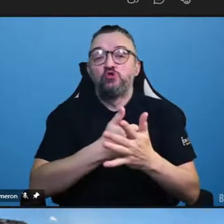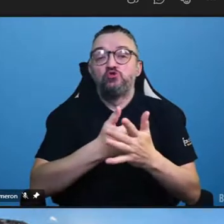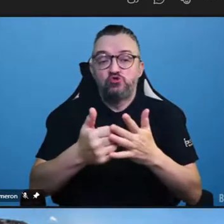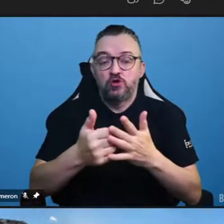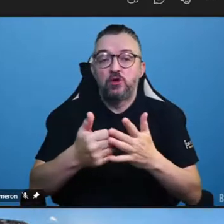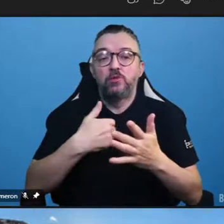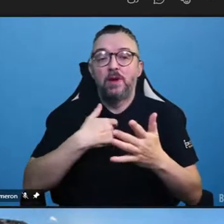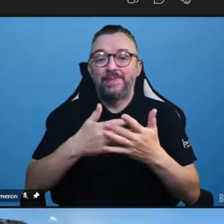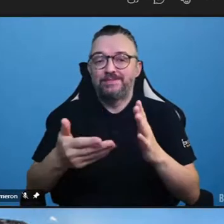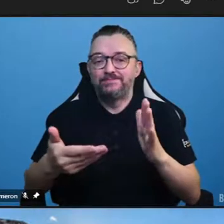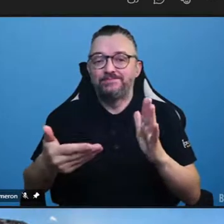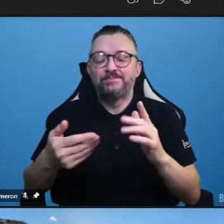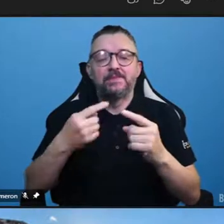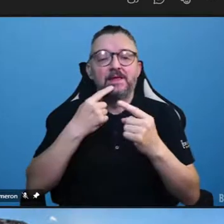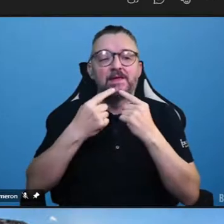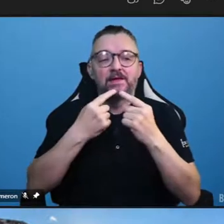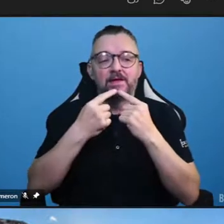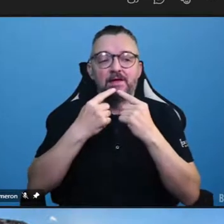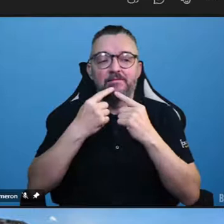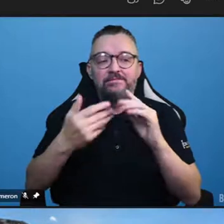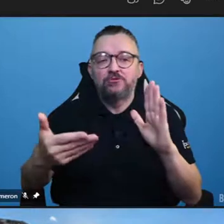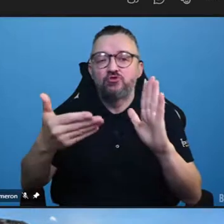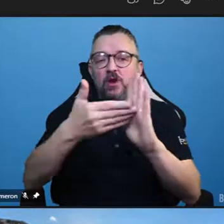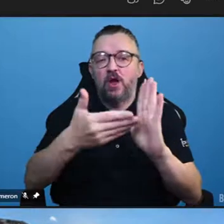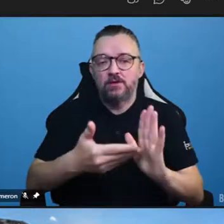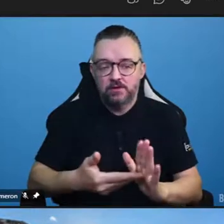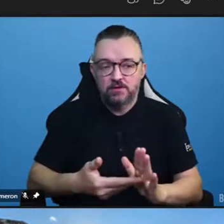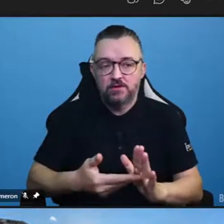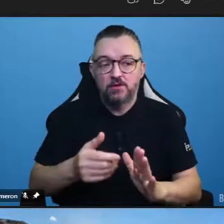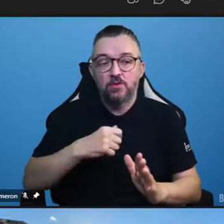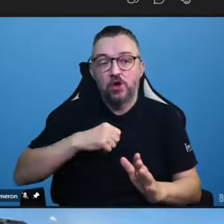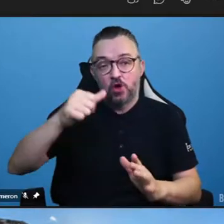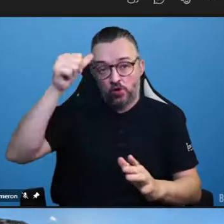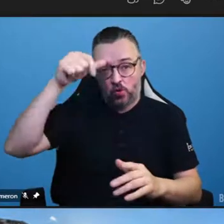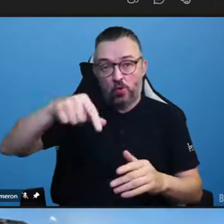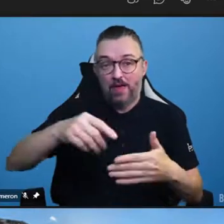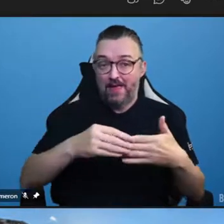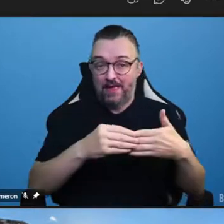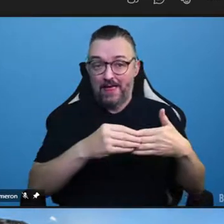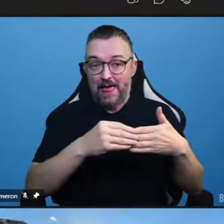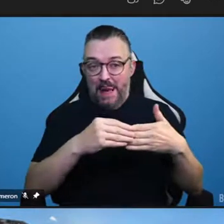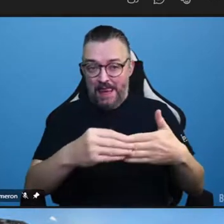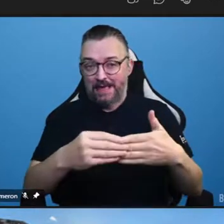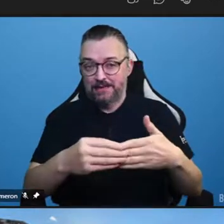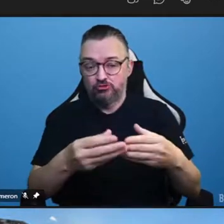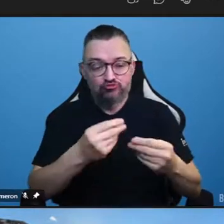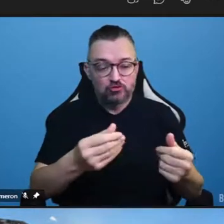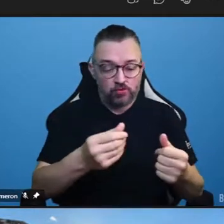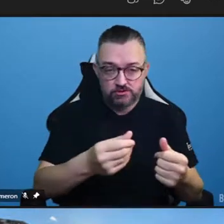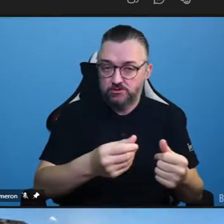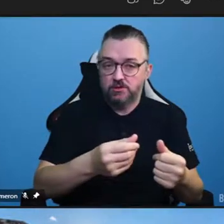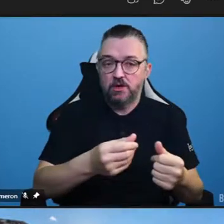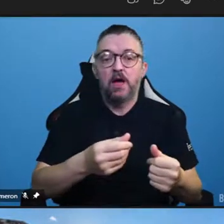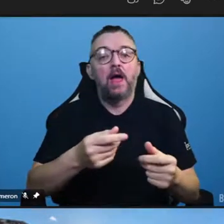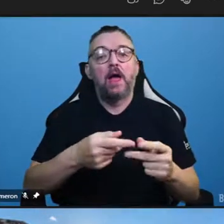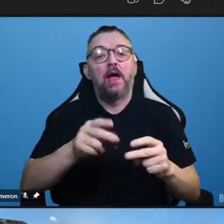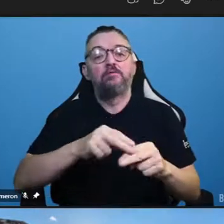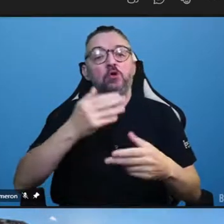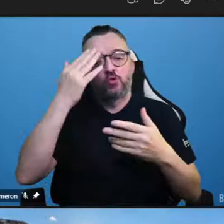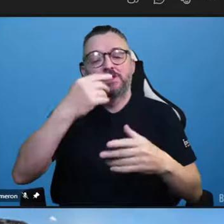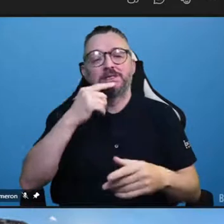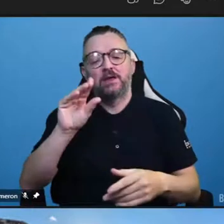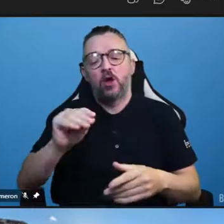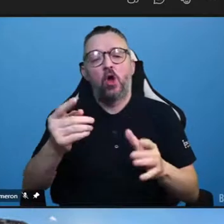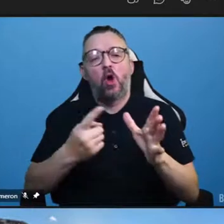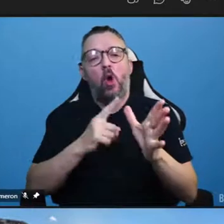So we've noted where we know what the lead resource is at this stage. Where we don't know, it will be noted as all. We've also